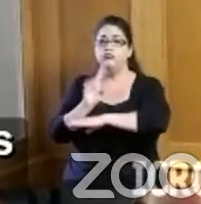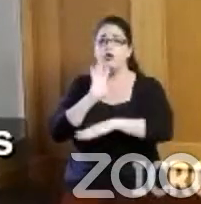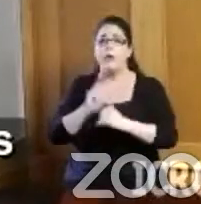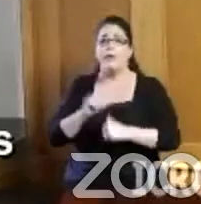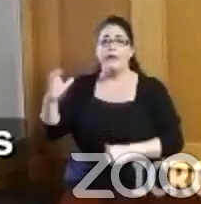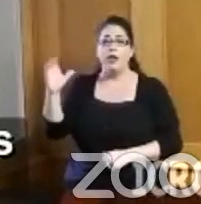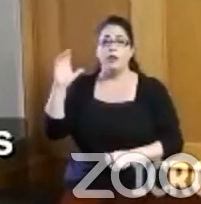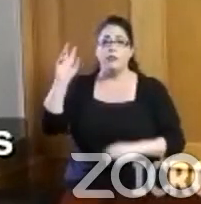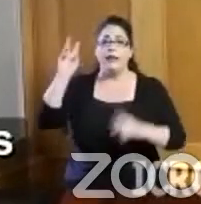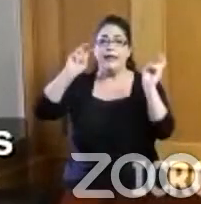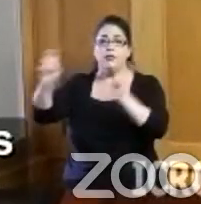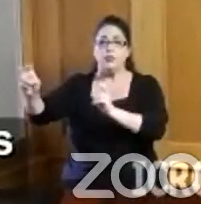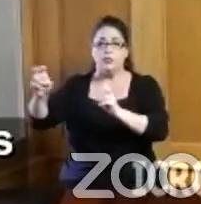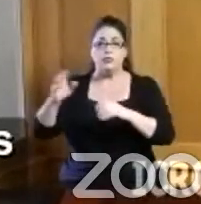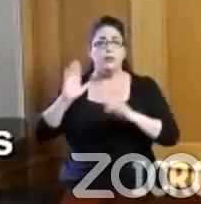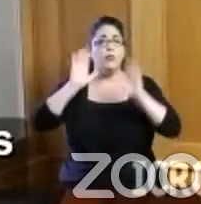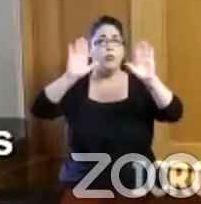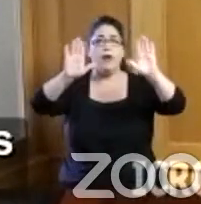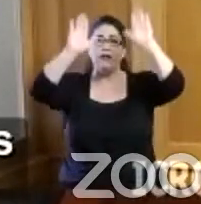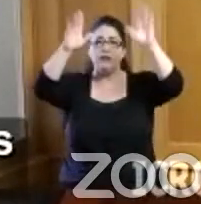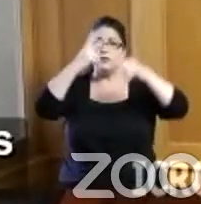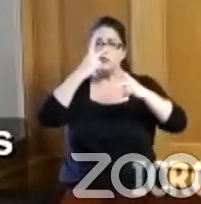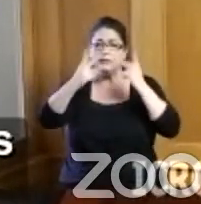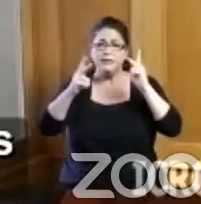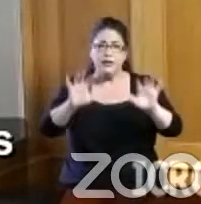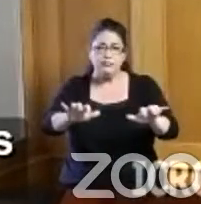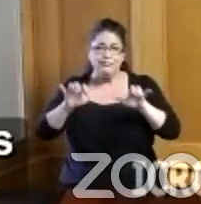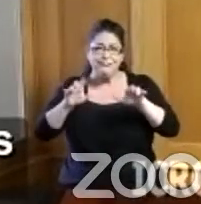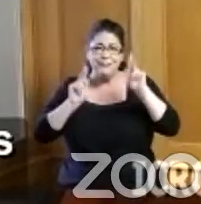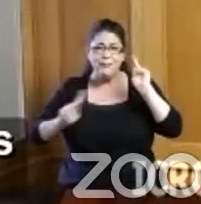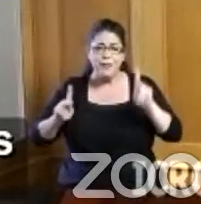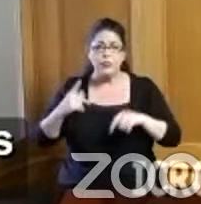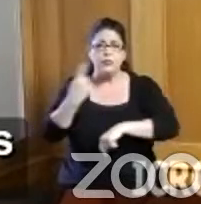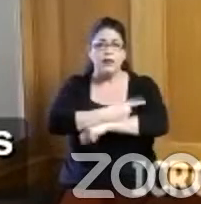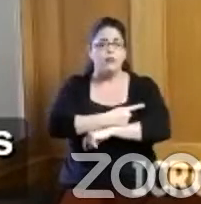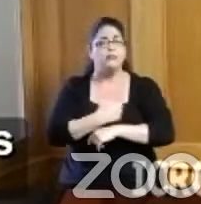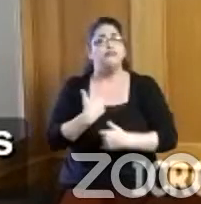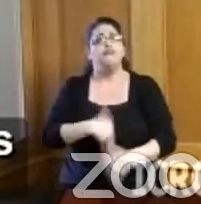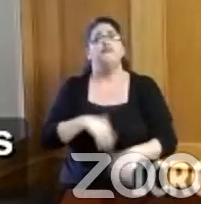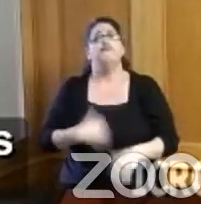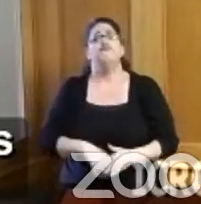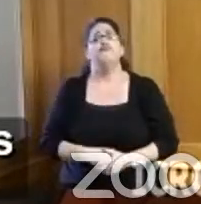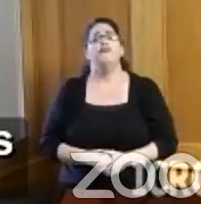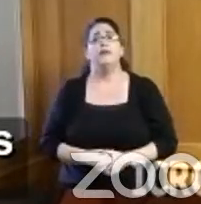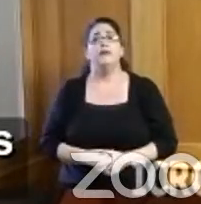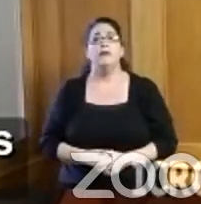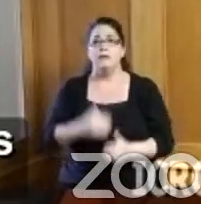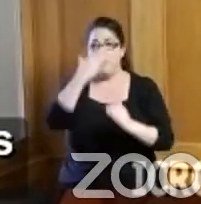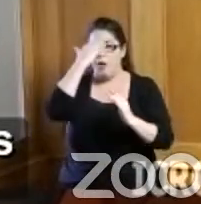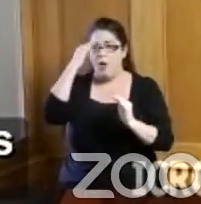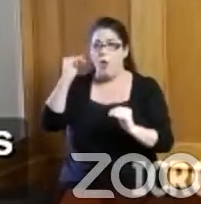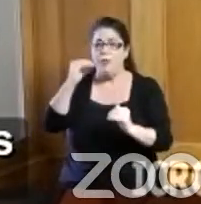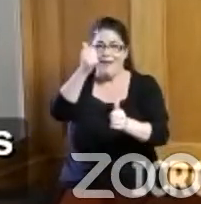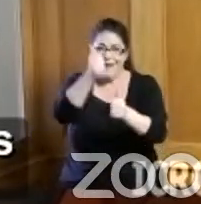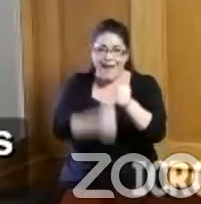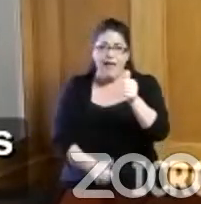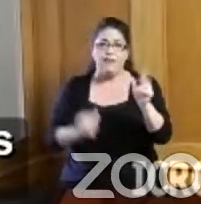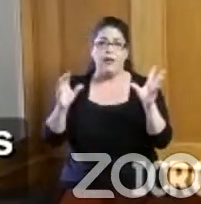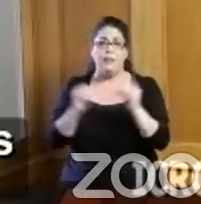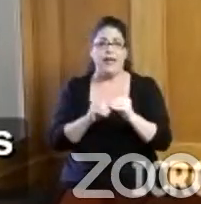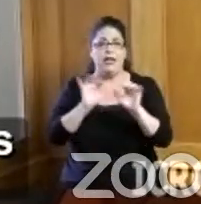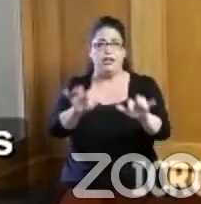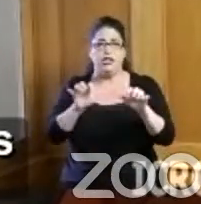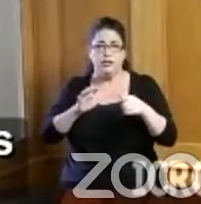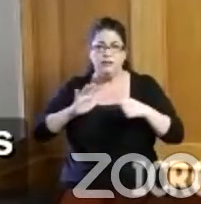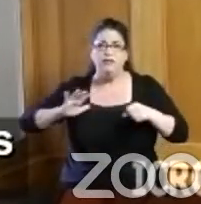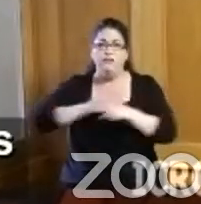issues are. It is great to see this crowd here. And I'm just hoping that every time we have a meeting, we can have a crowd like this.